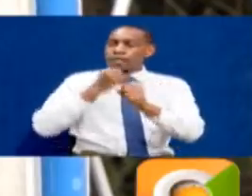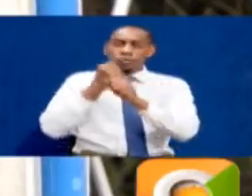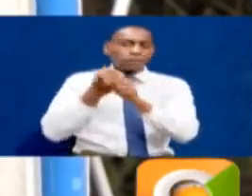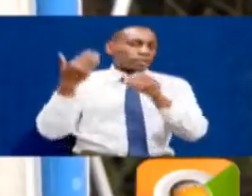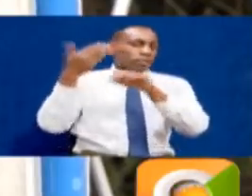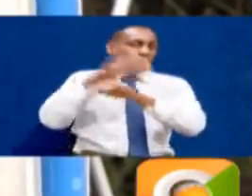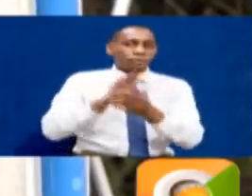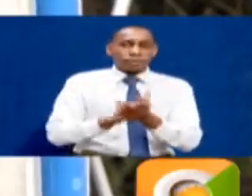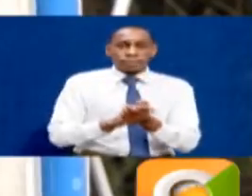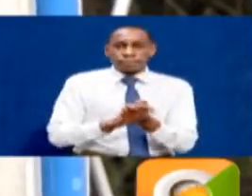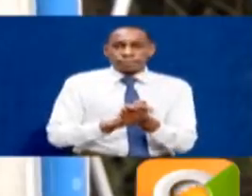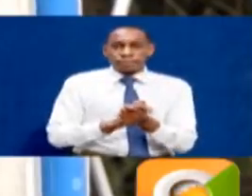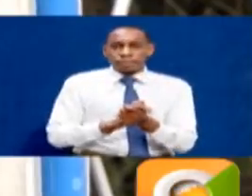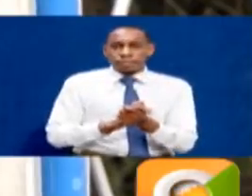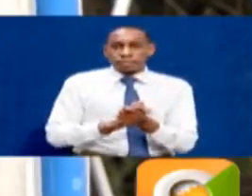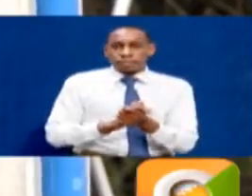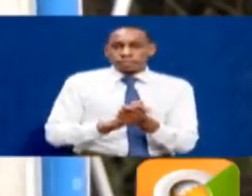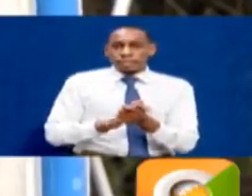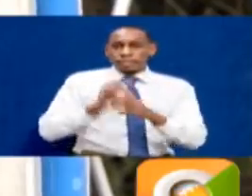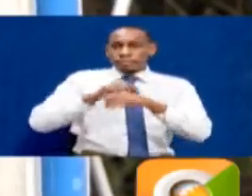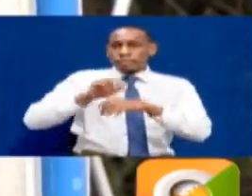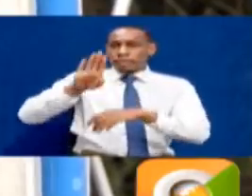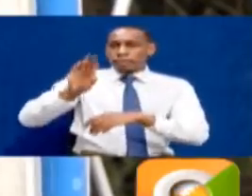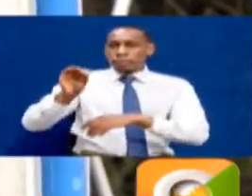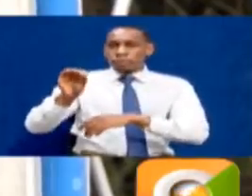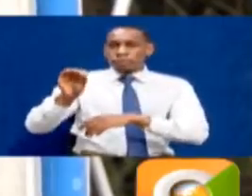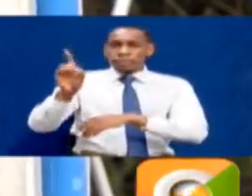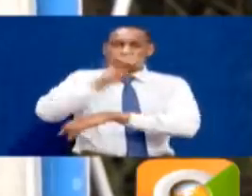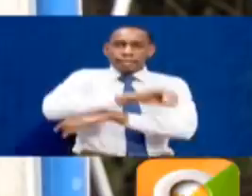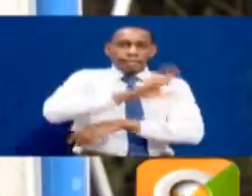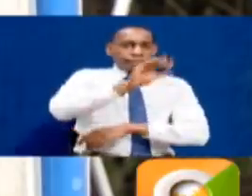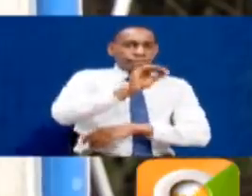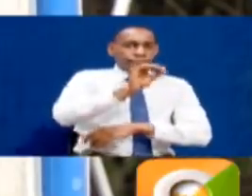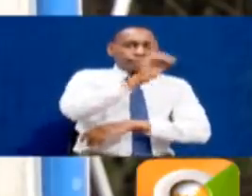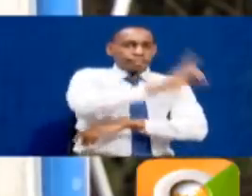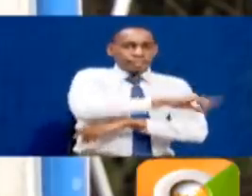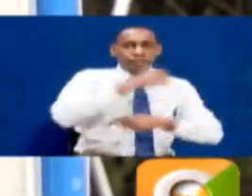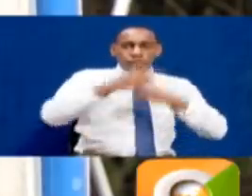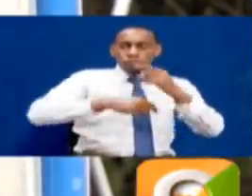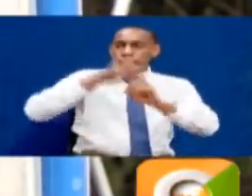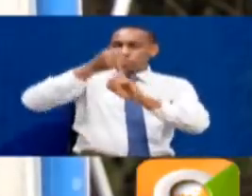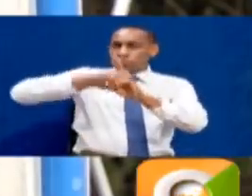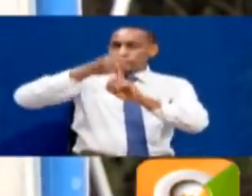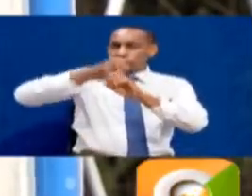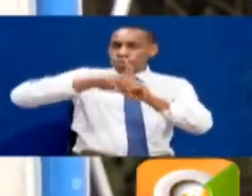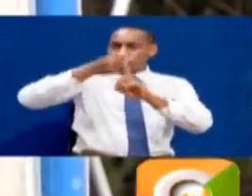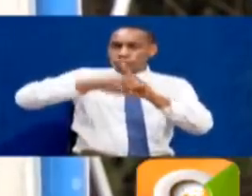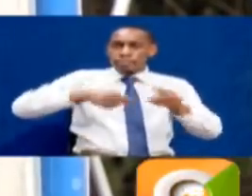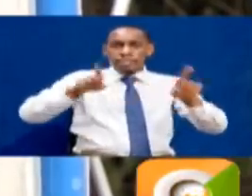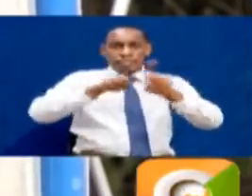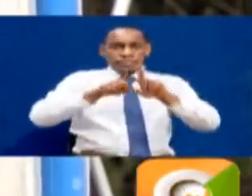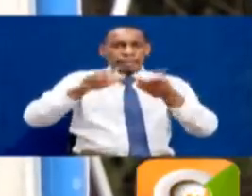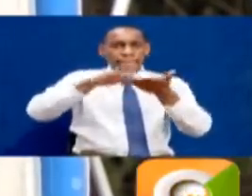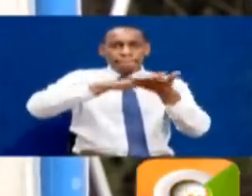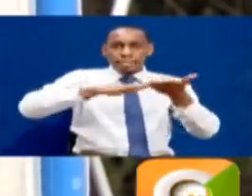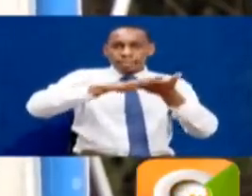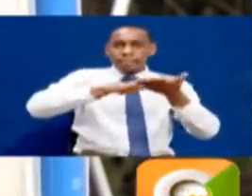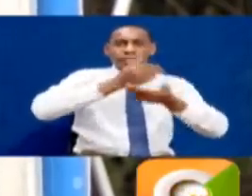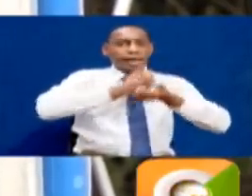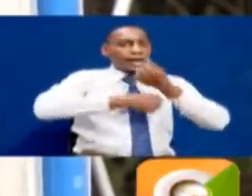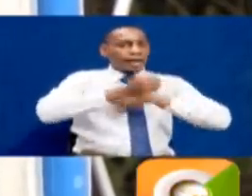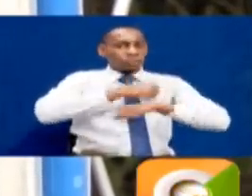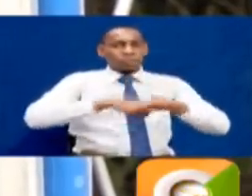as 40th to the 50th day. So we will continue to preach these very basic